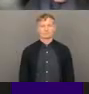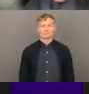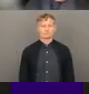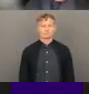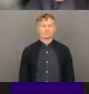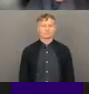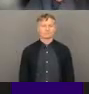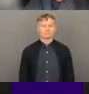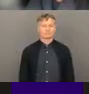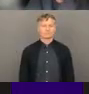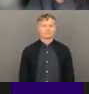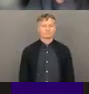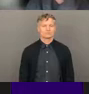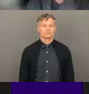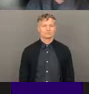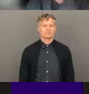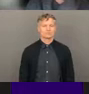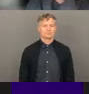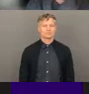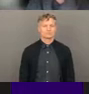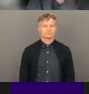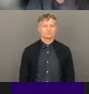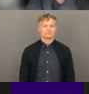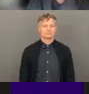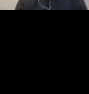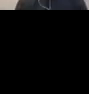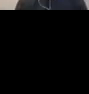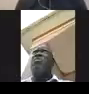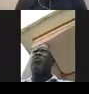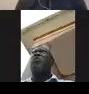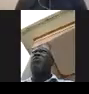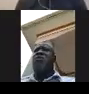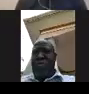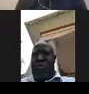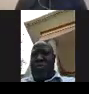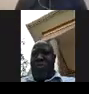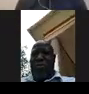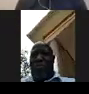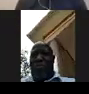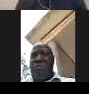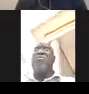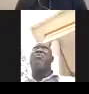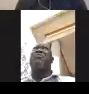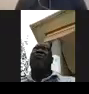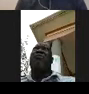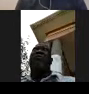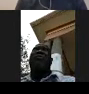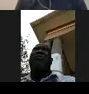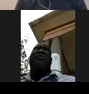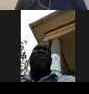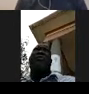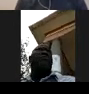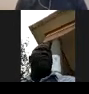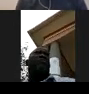Hi, everyone. This is Samreen Kaimi, the focal person to CHS Alliance from past rural development programs based in Pakistan.